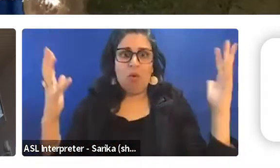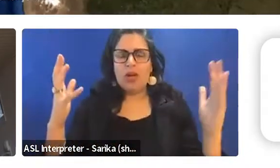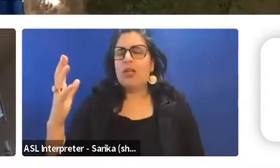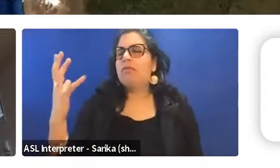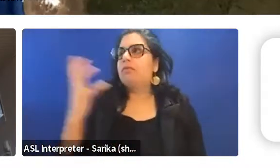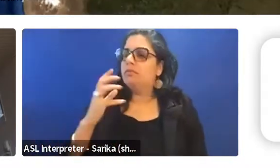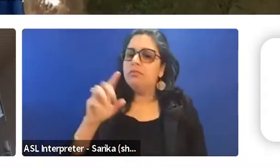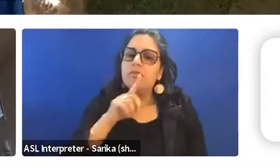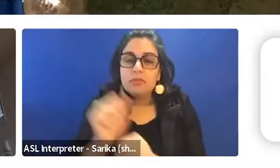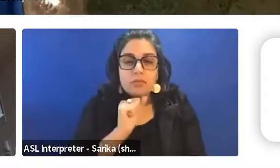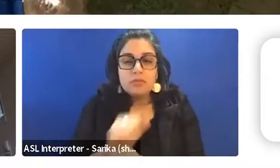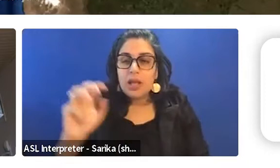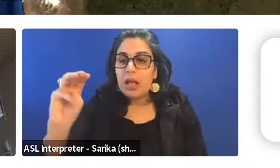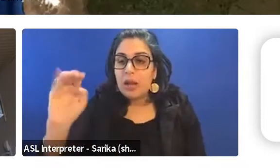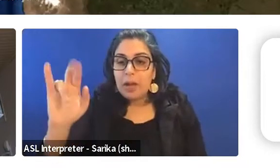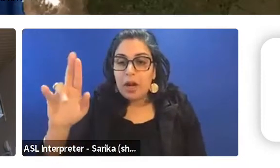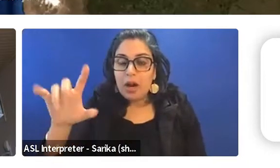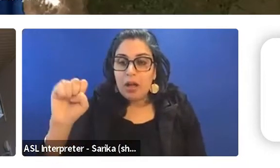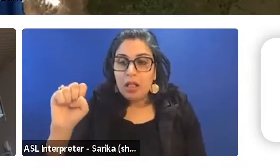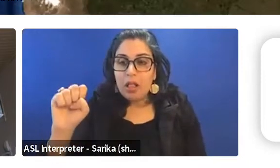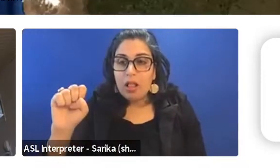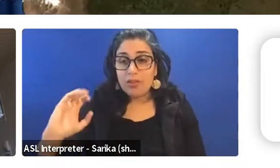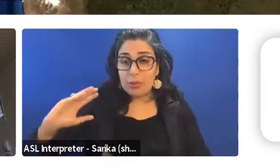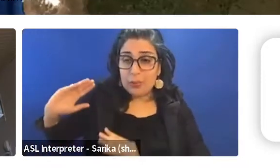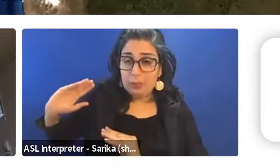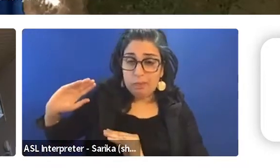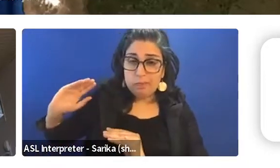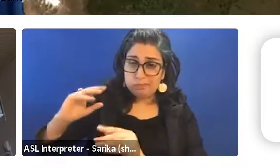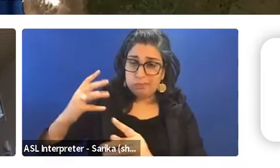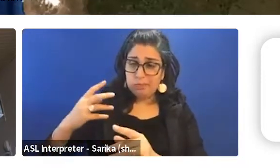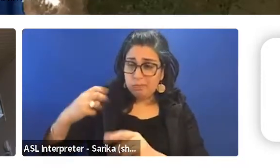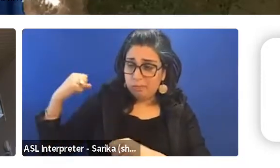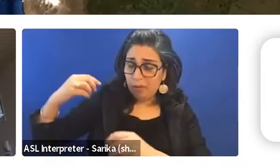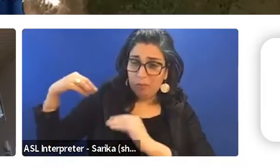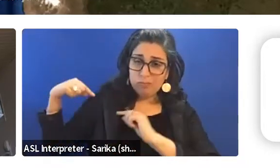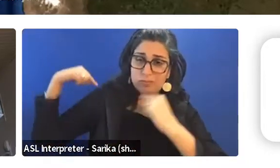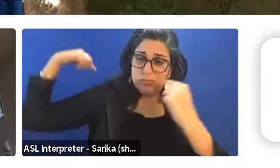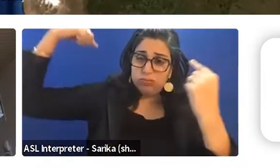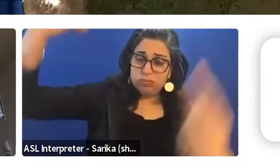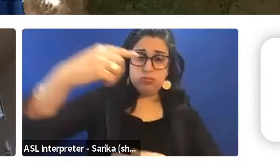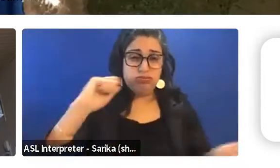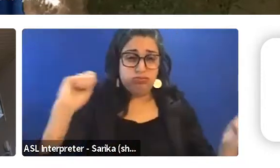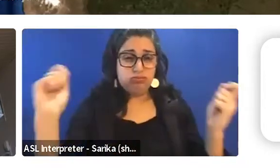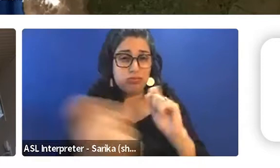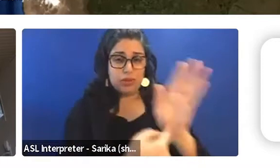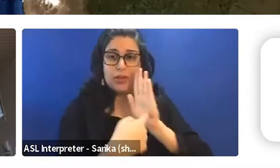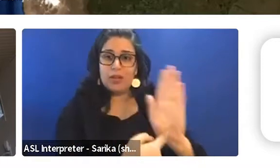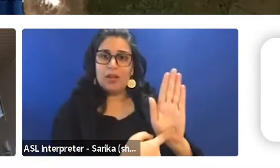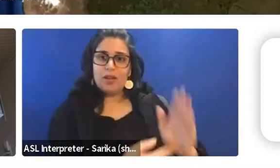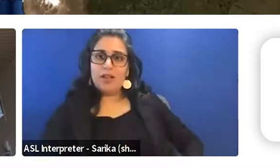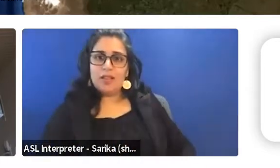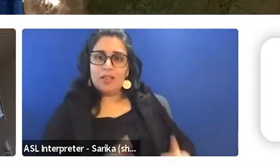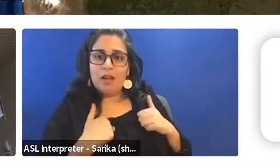idea that like evolution over millions of years would result in the display of life